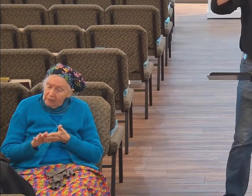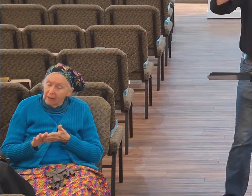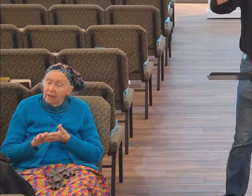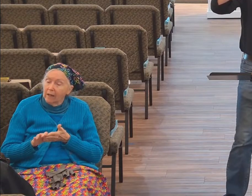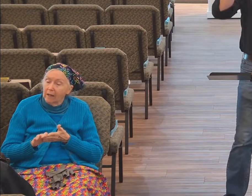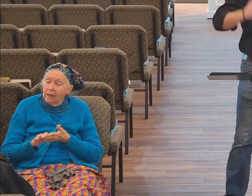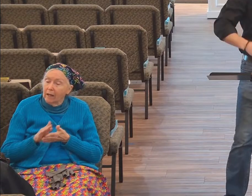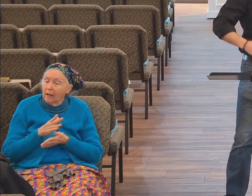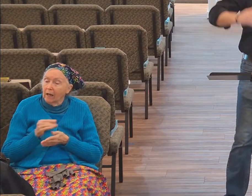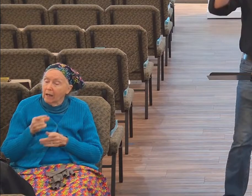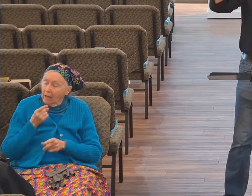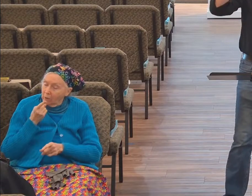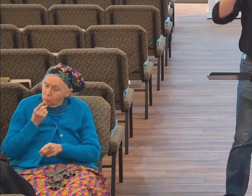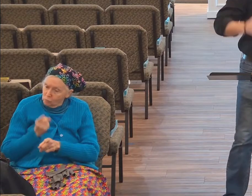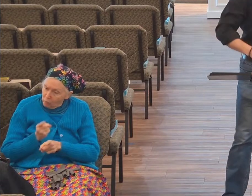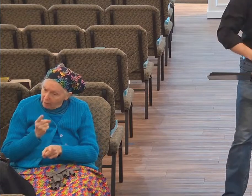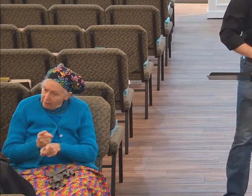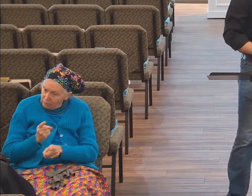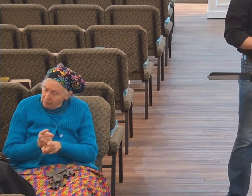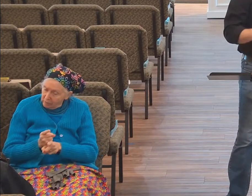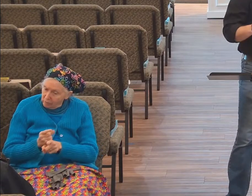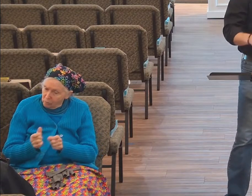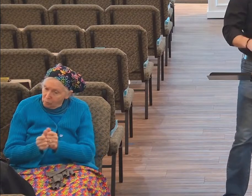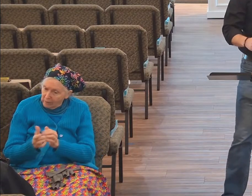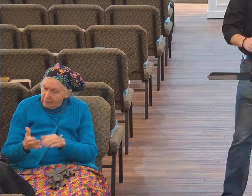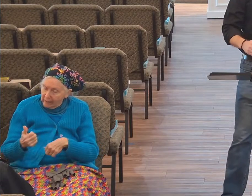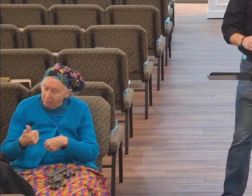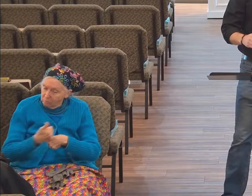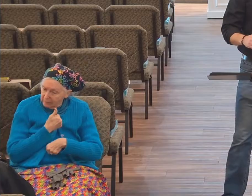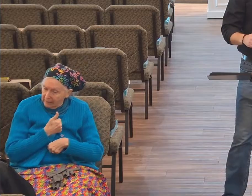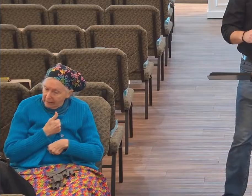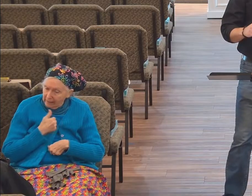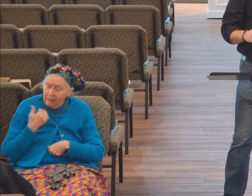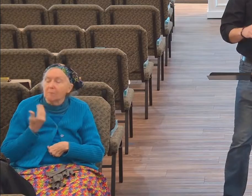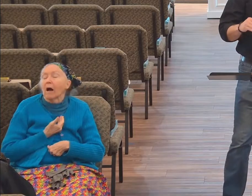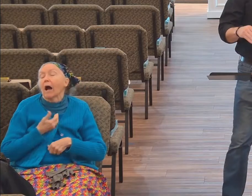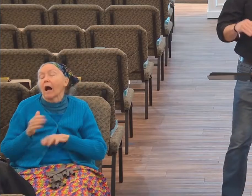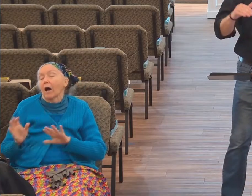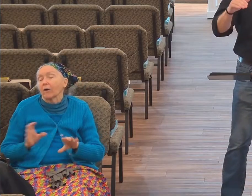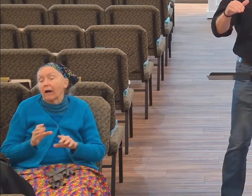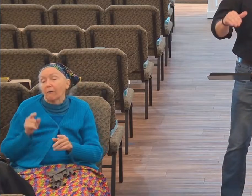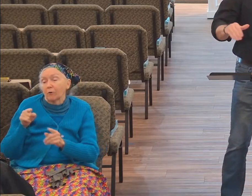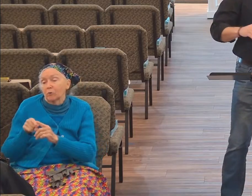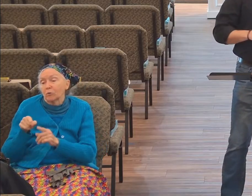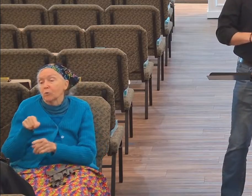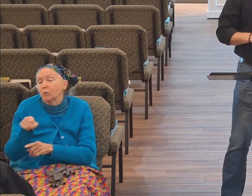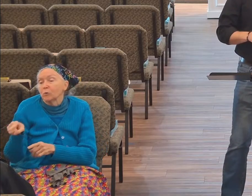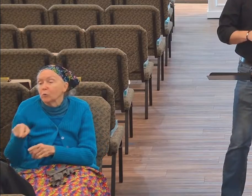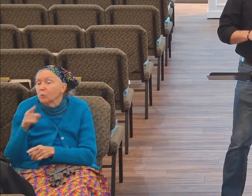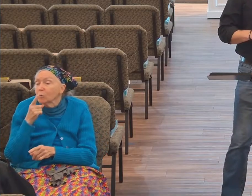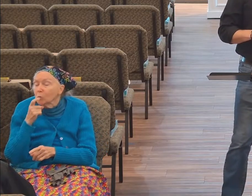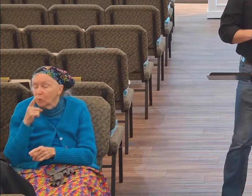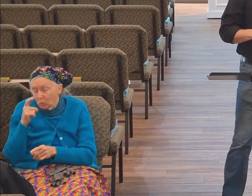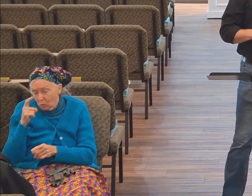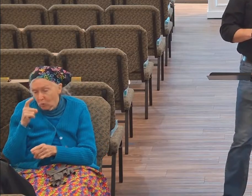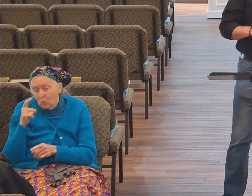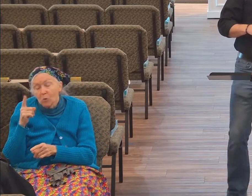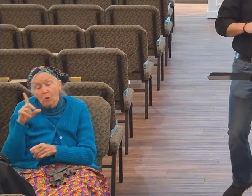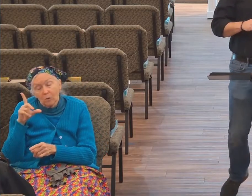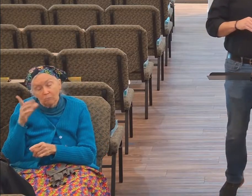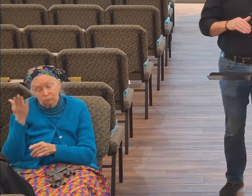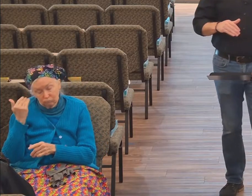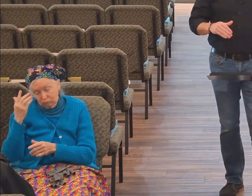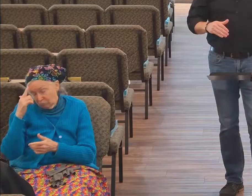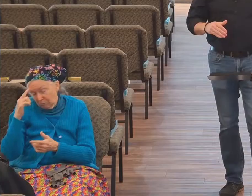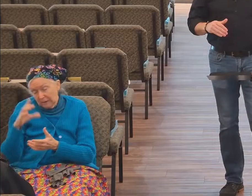holy and righteous and blameless our conduct was towards you who believe. Okay.